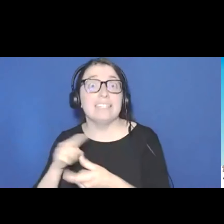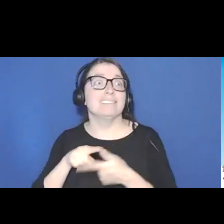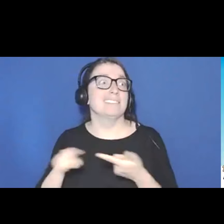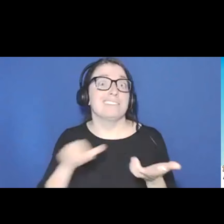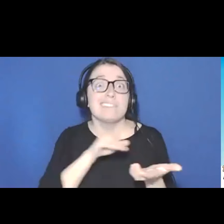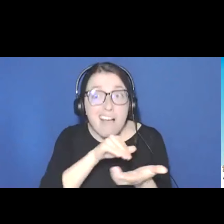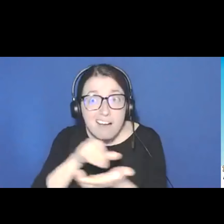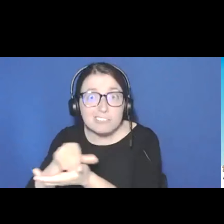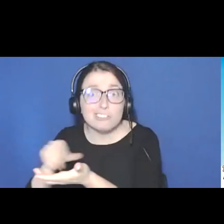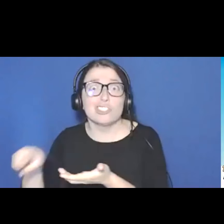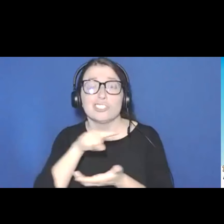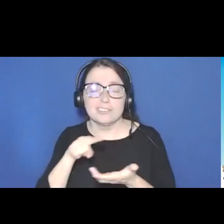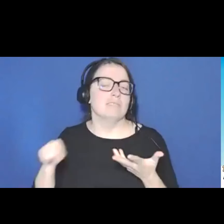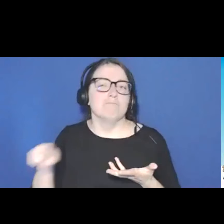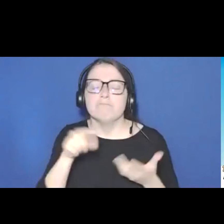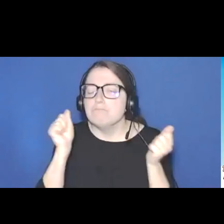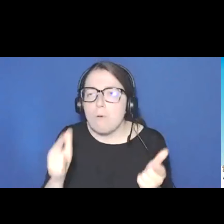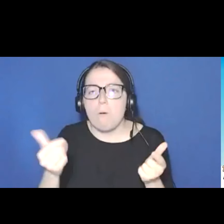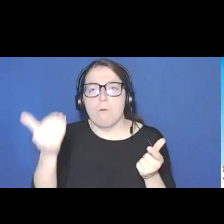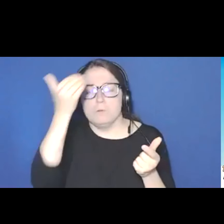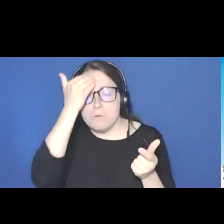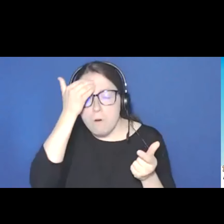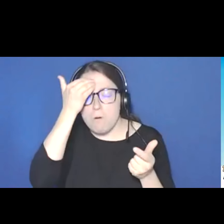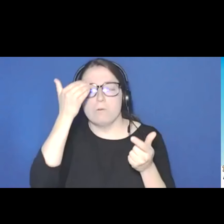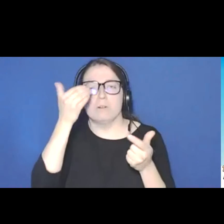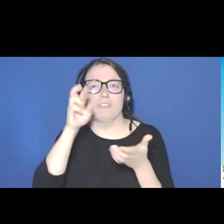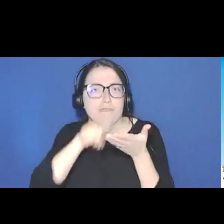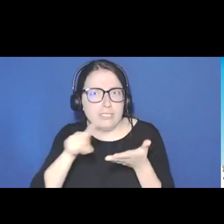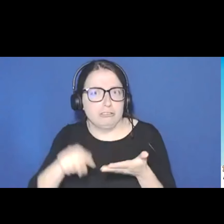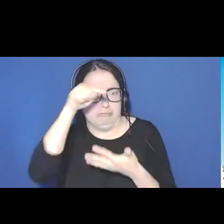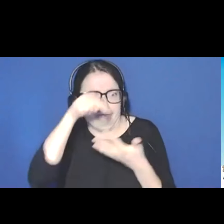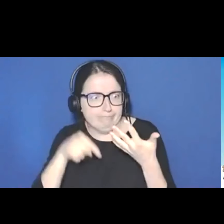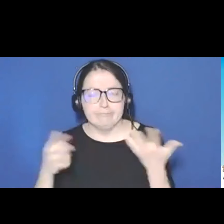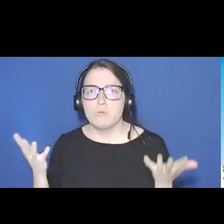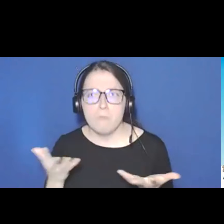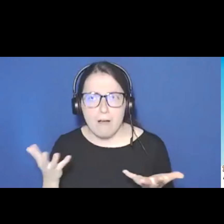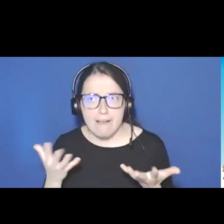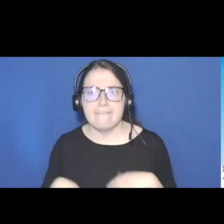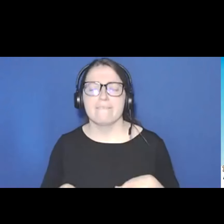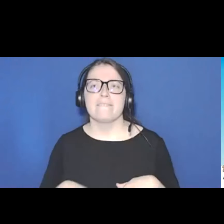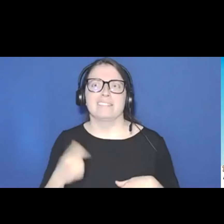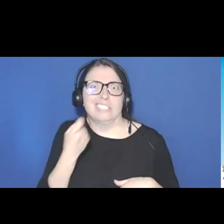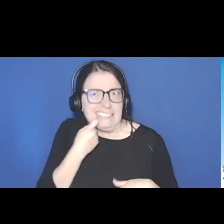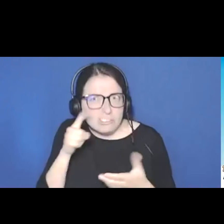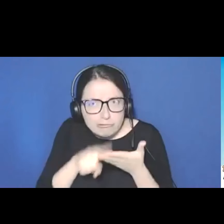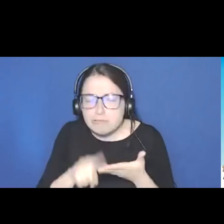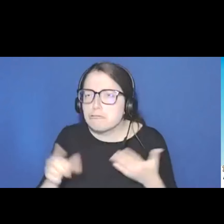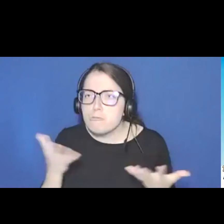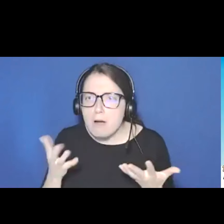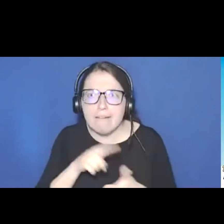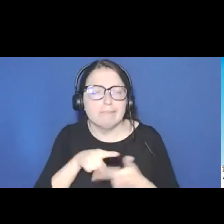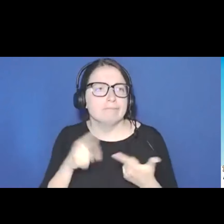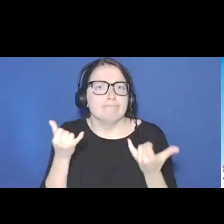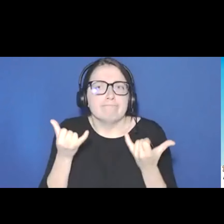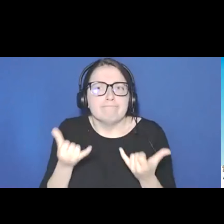in Rochester know what the cutting edge research in autism is, know what the current policies